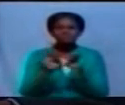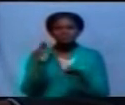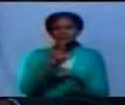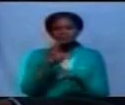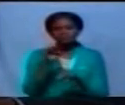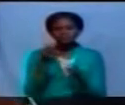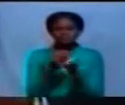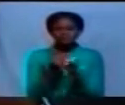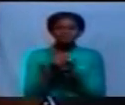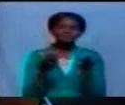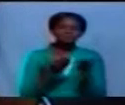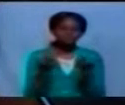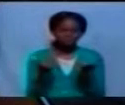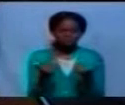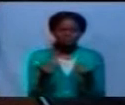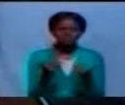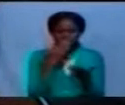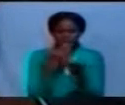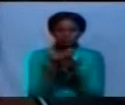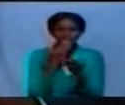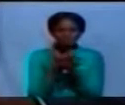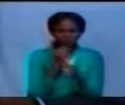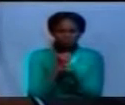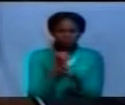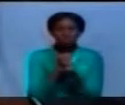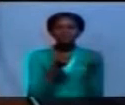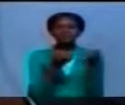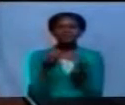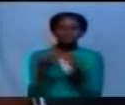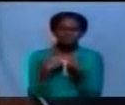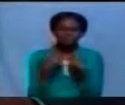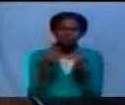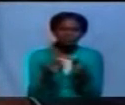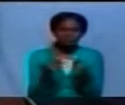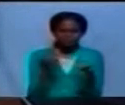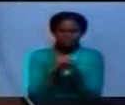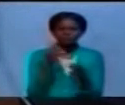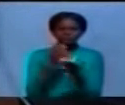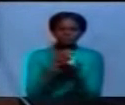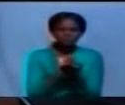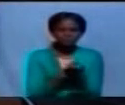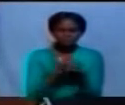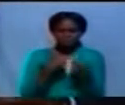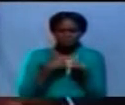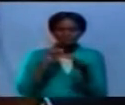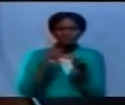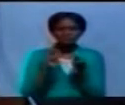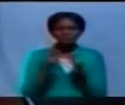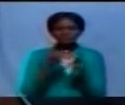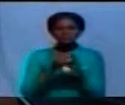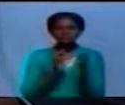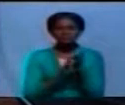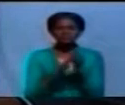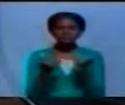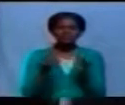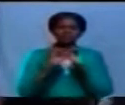financial services. So it's a collaborative effort, and I think a lot has been done in the background. The curriculum has been changed, and I think schools are now being